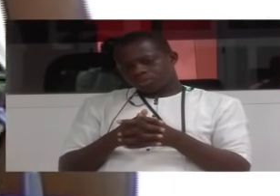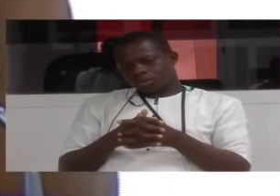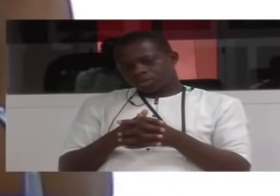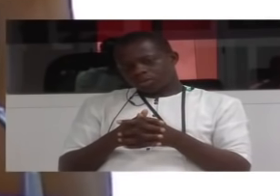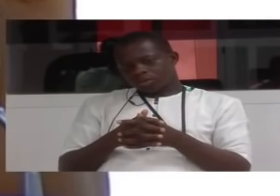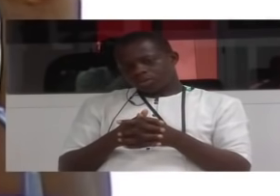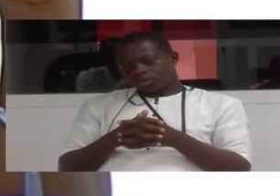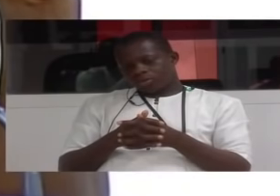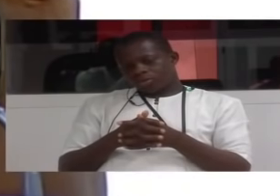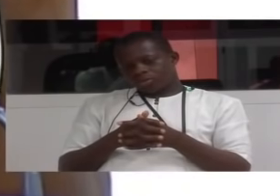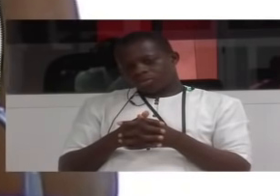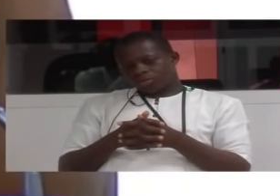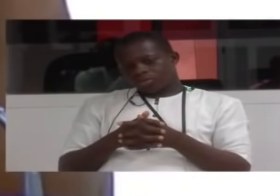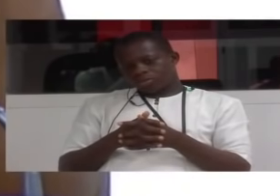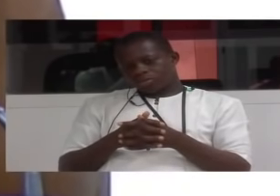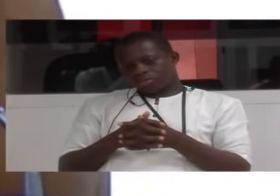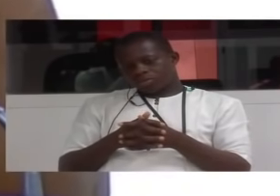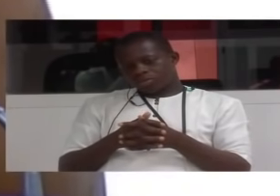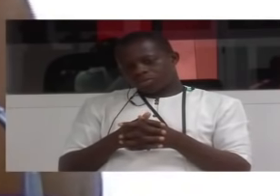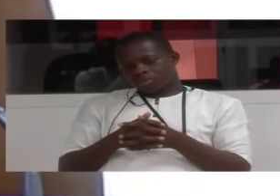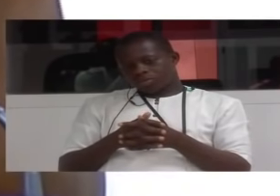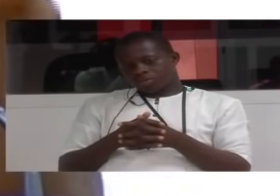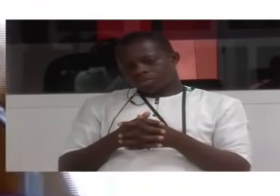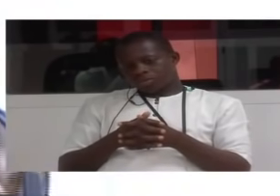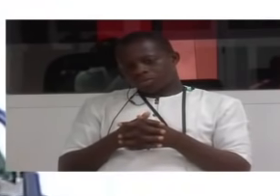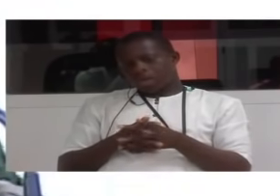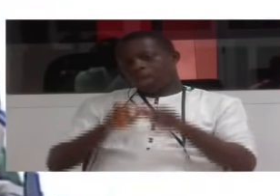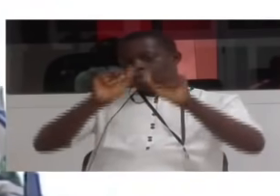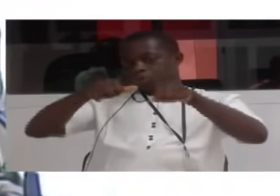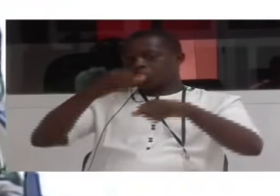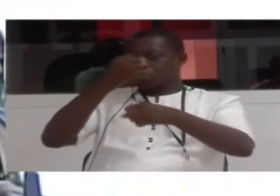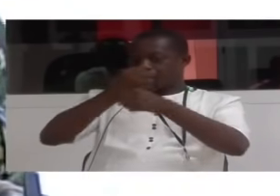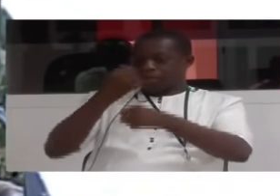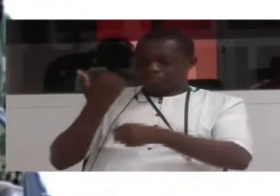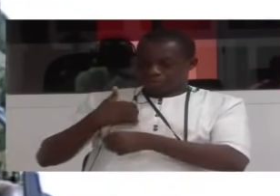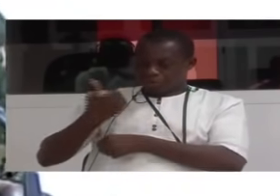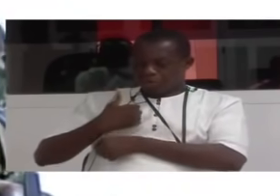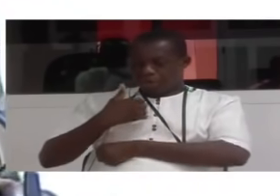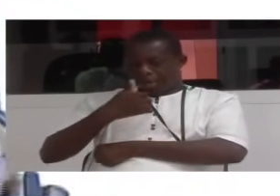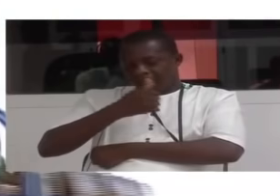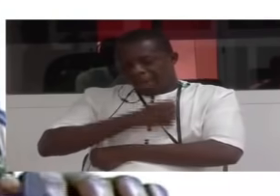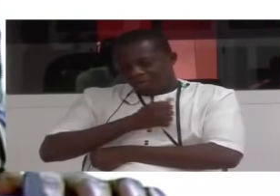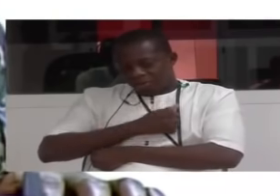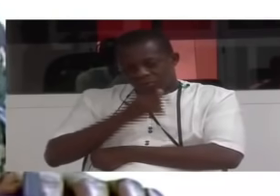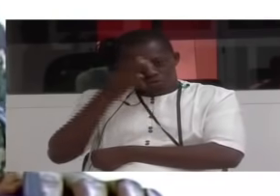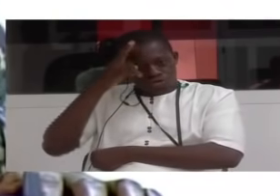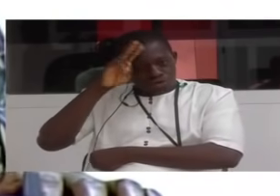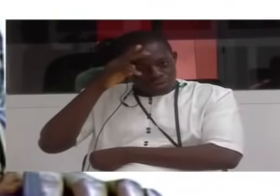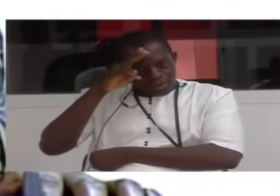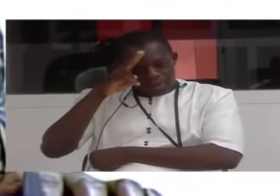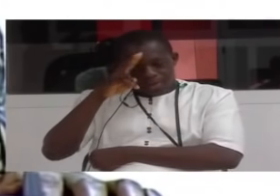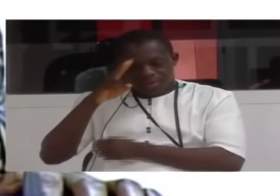Mun na tax nit ñi am fok fok. It can make people to be